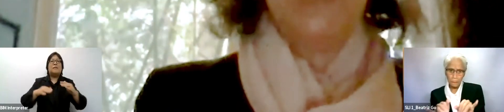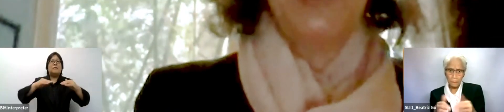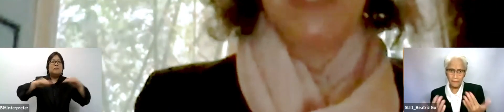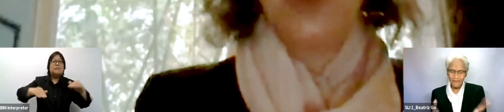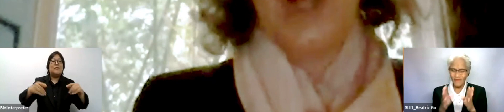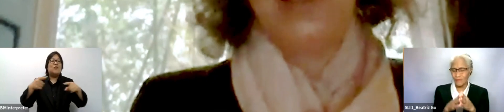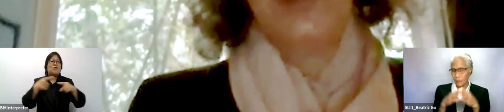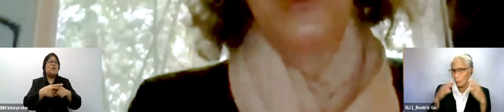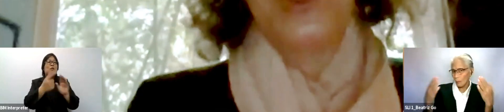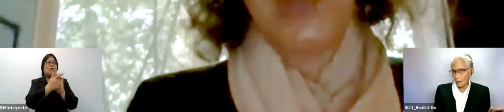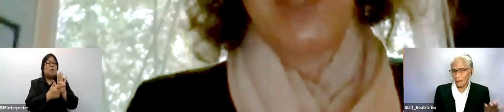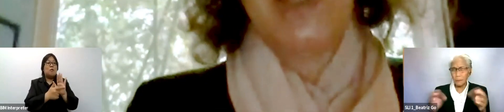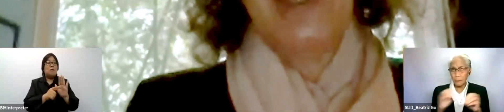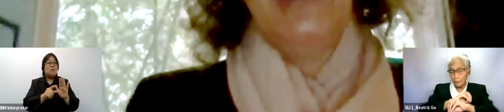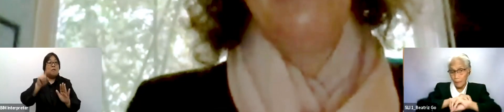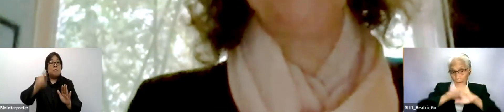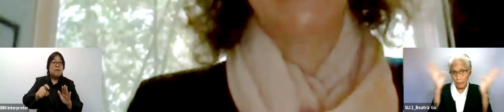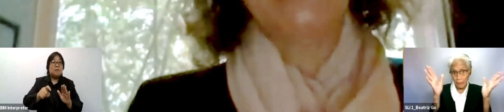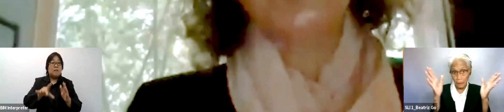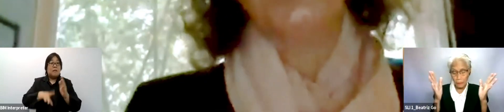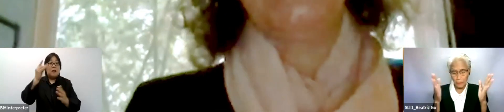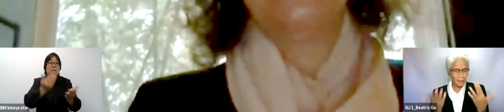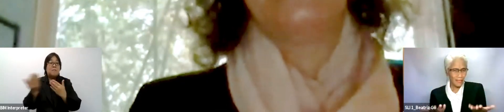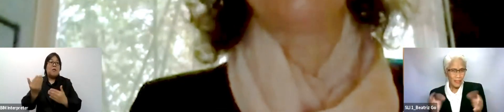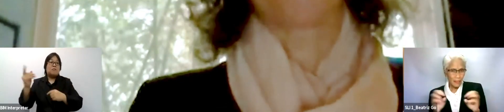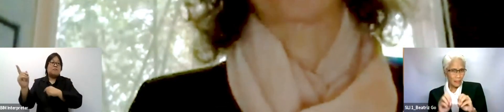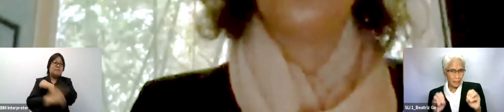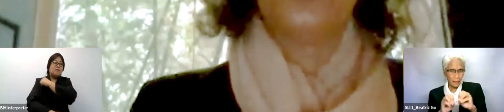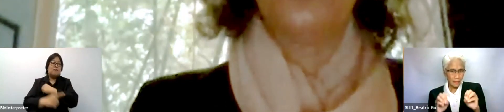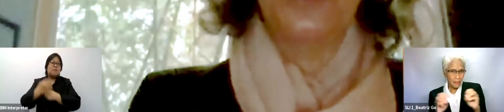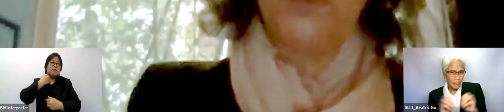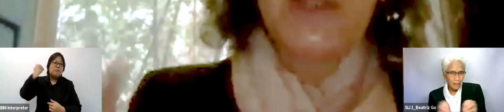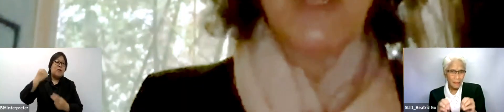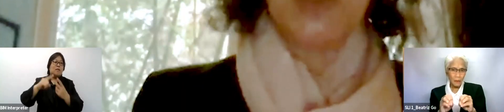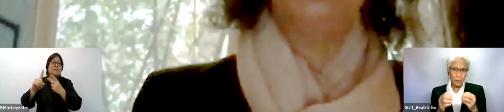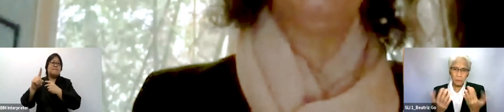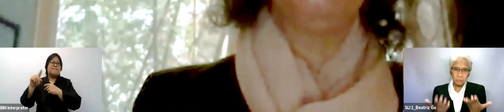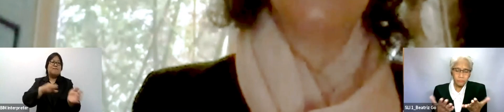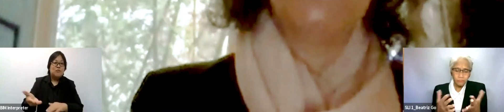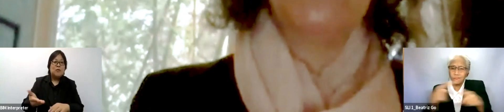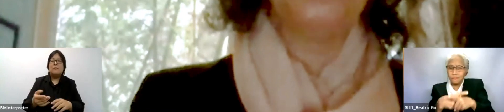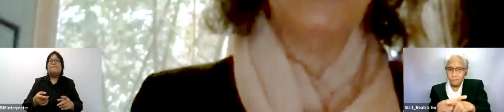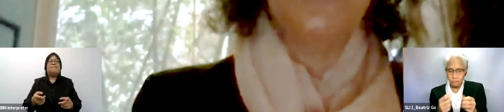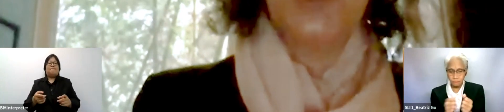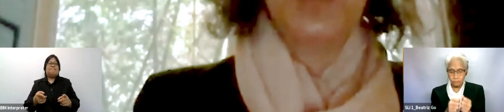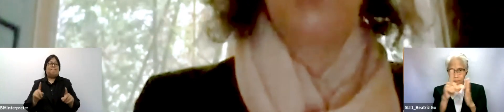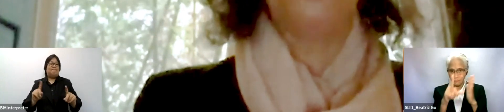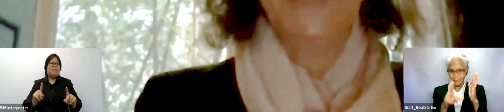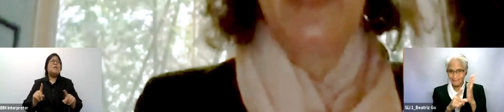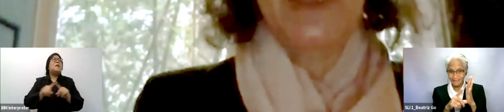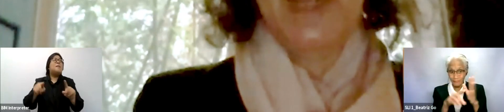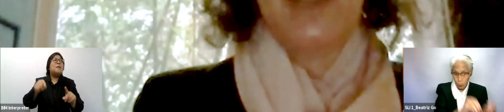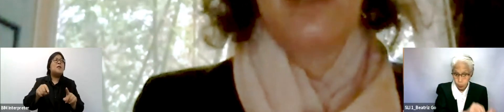we have to see a trial for those children, ensuring that the multi-sectoral dynamics really focus